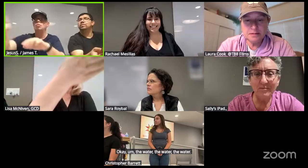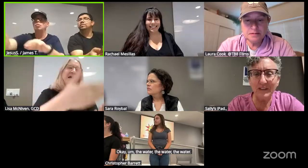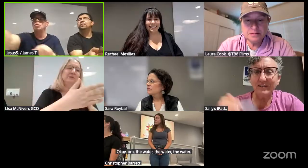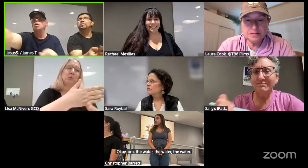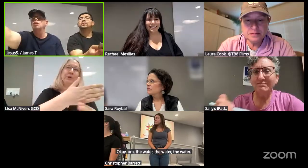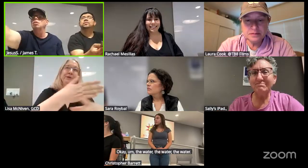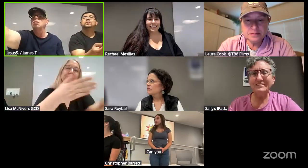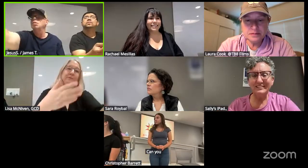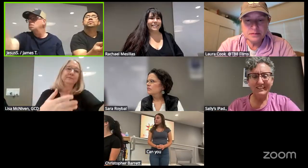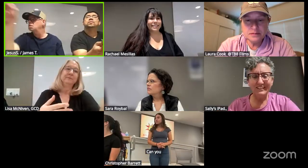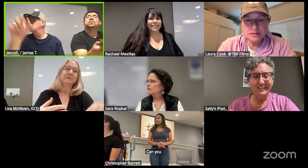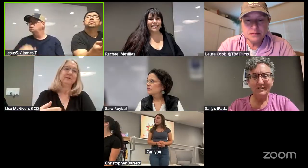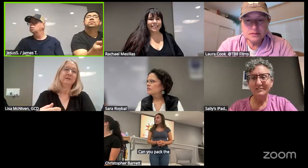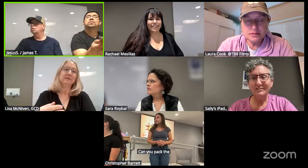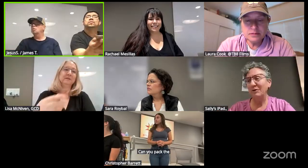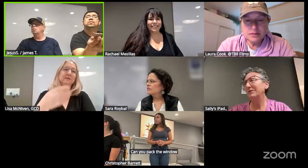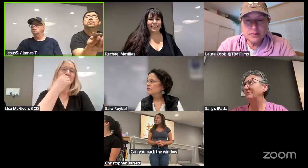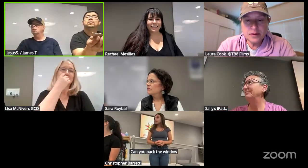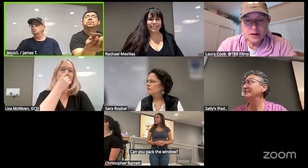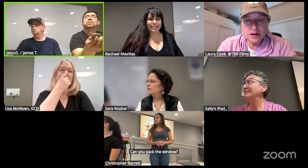Can you pass the wood?